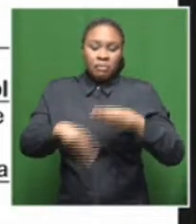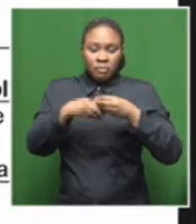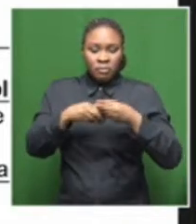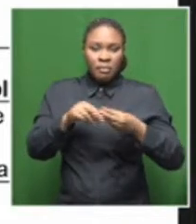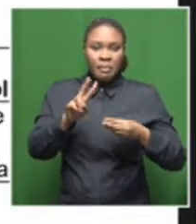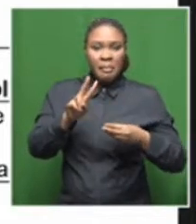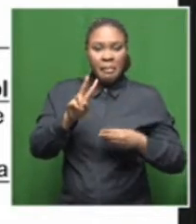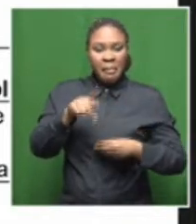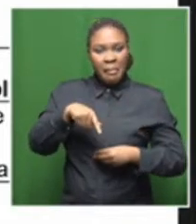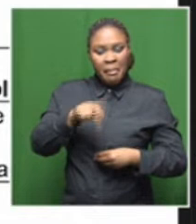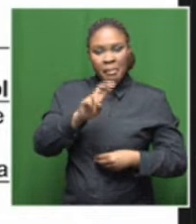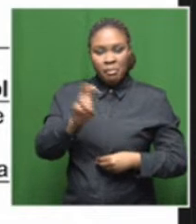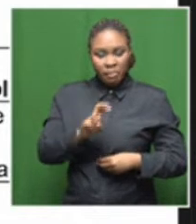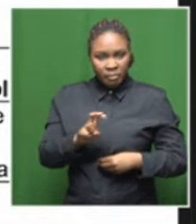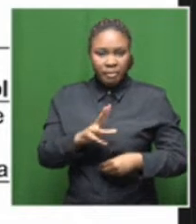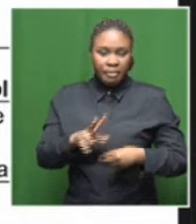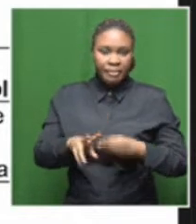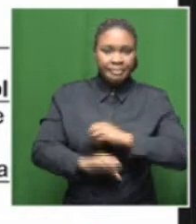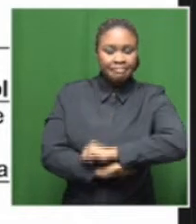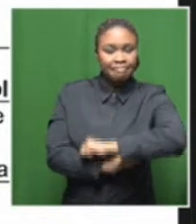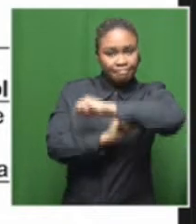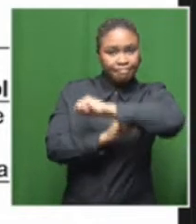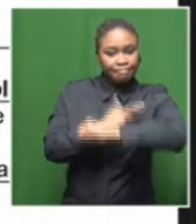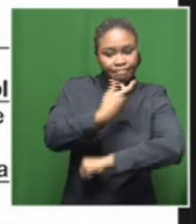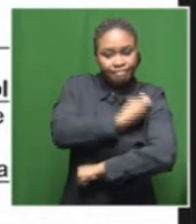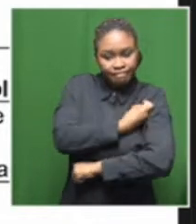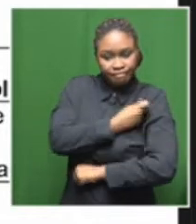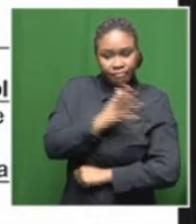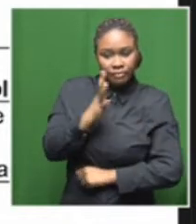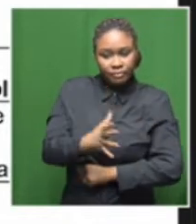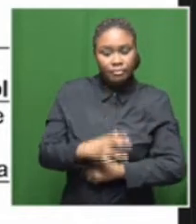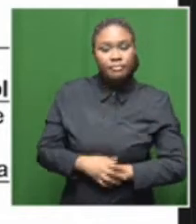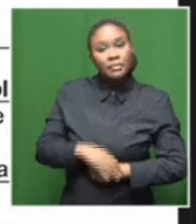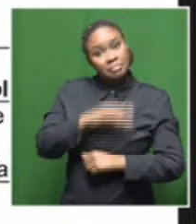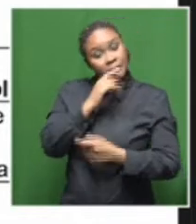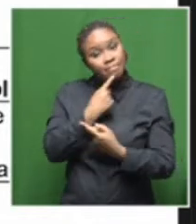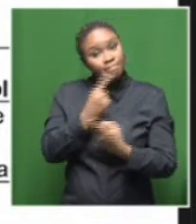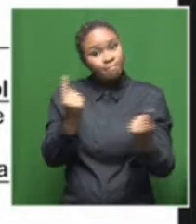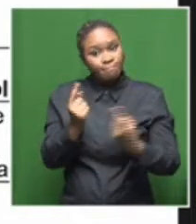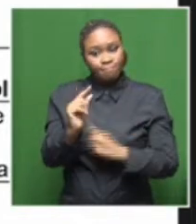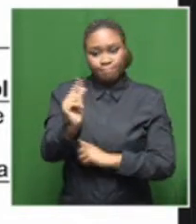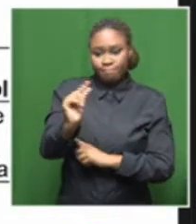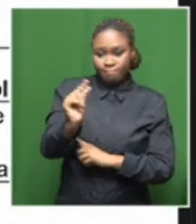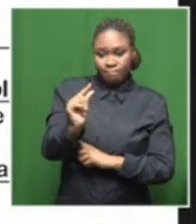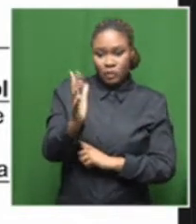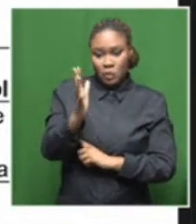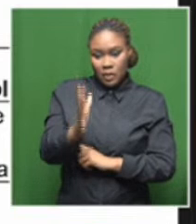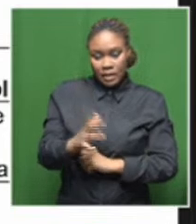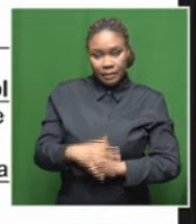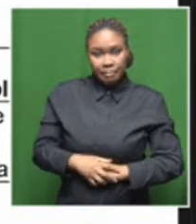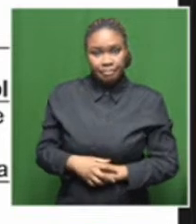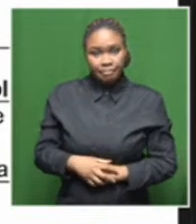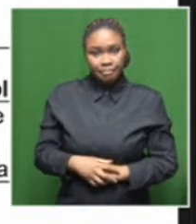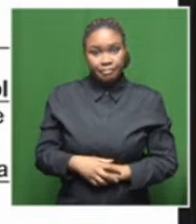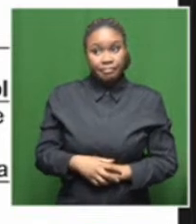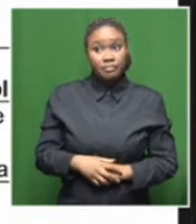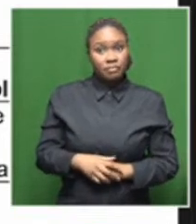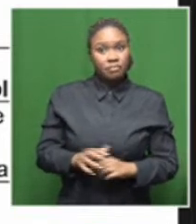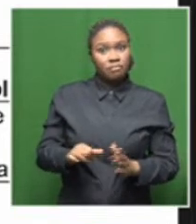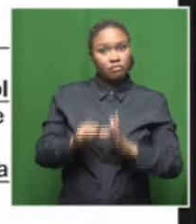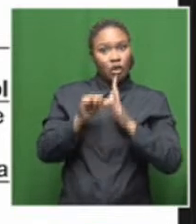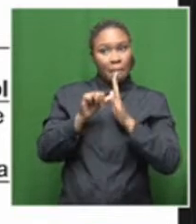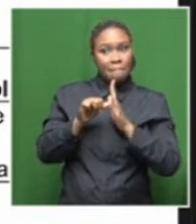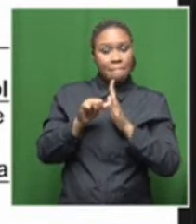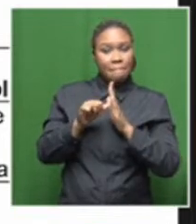will be announced shortly, and obviously that will be probably taken up the earliest by healthcare workers, since that is the schedule